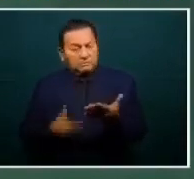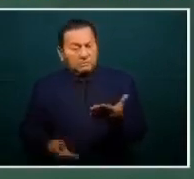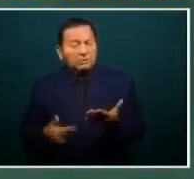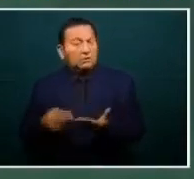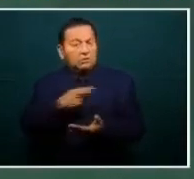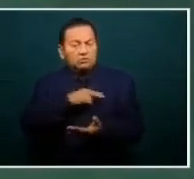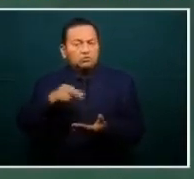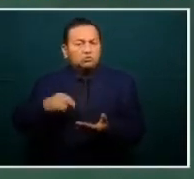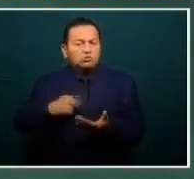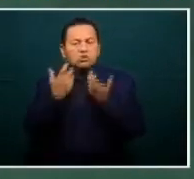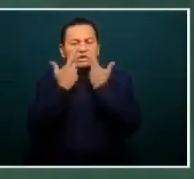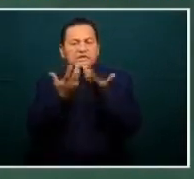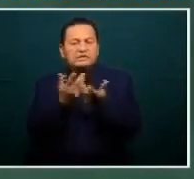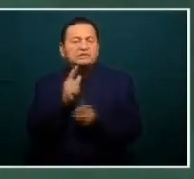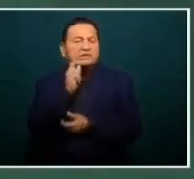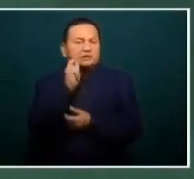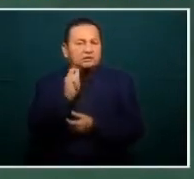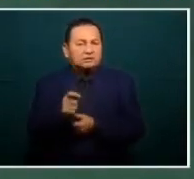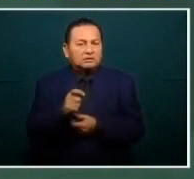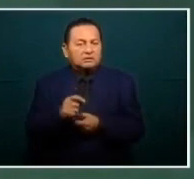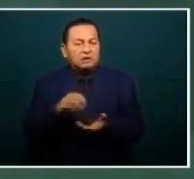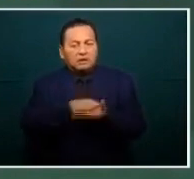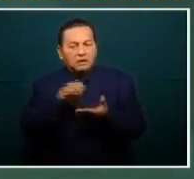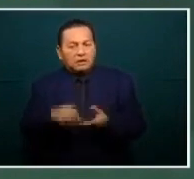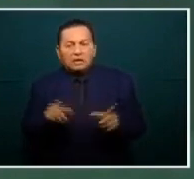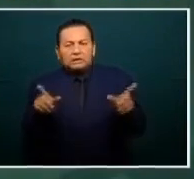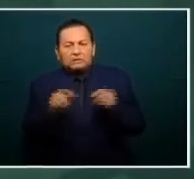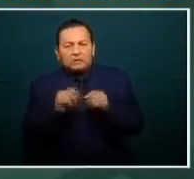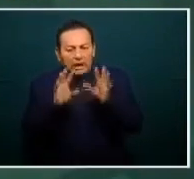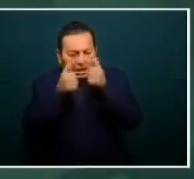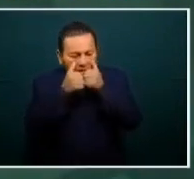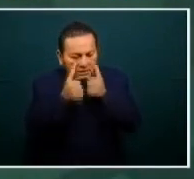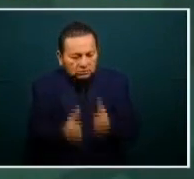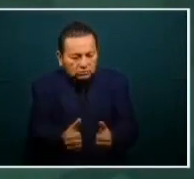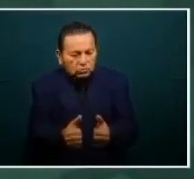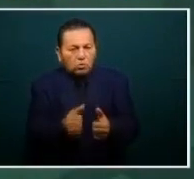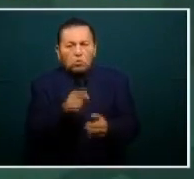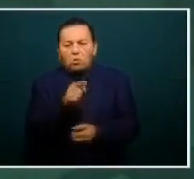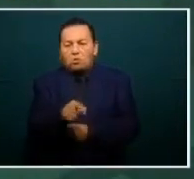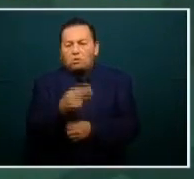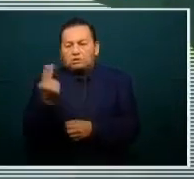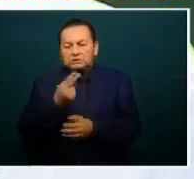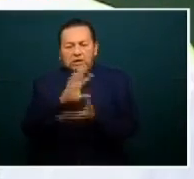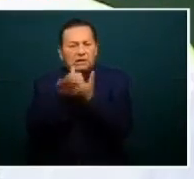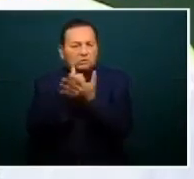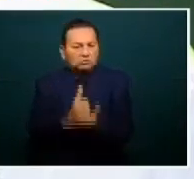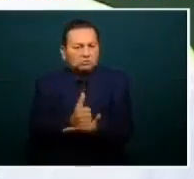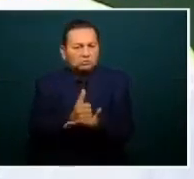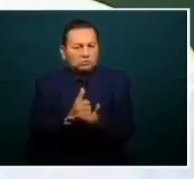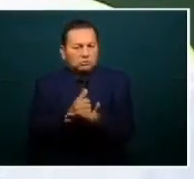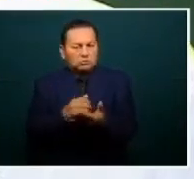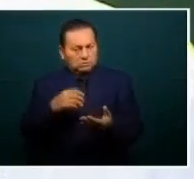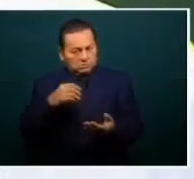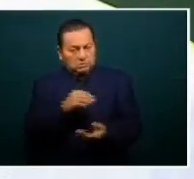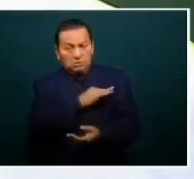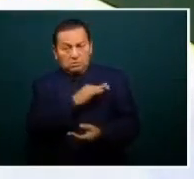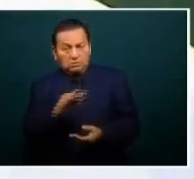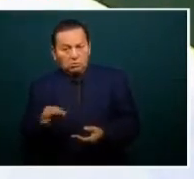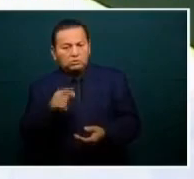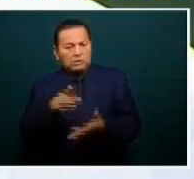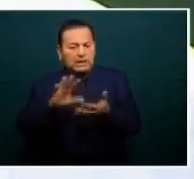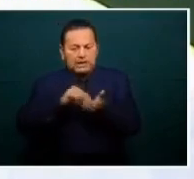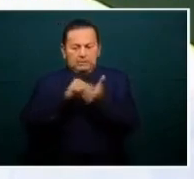is already set in place. All we want is that they